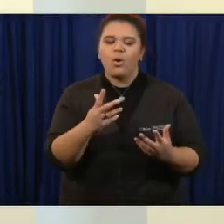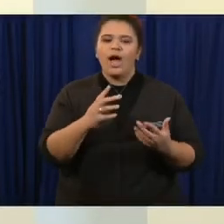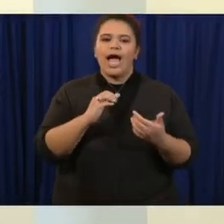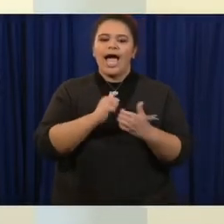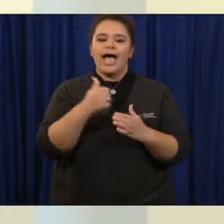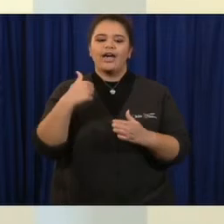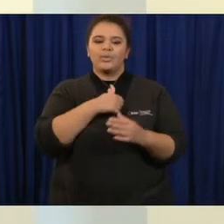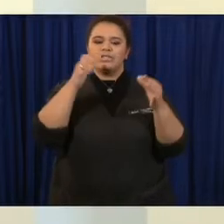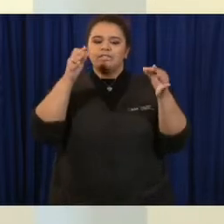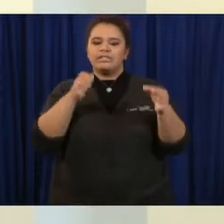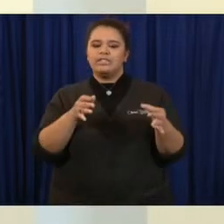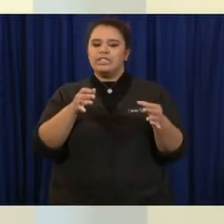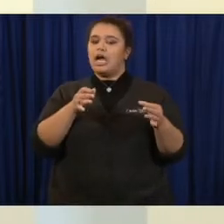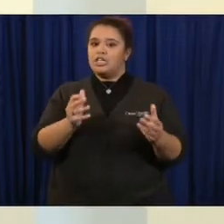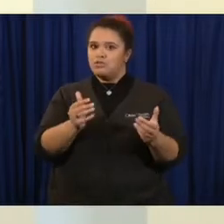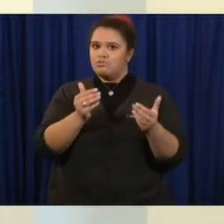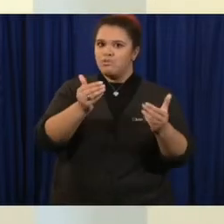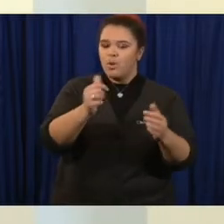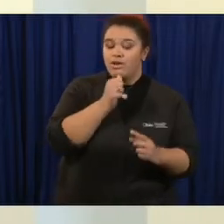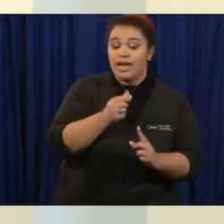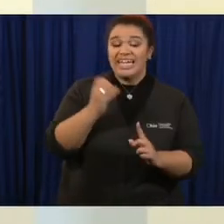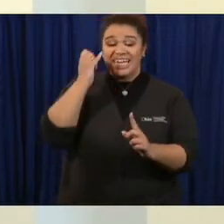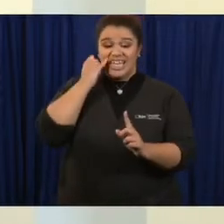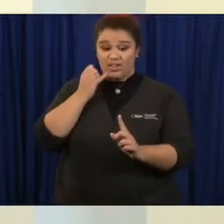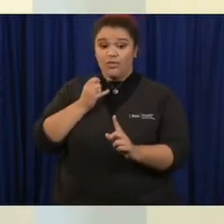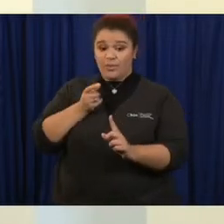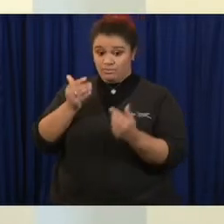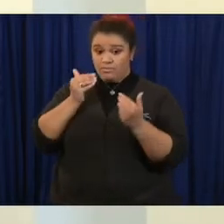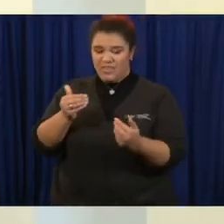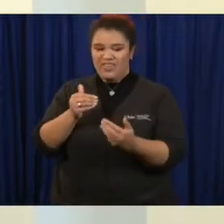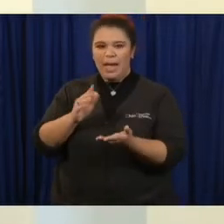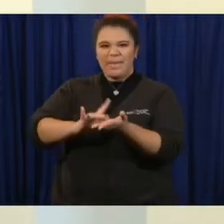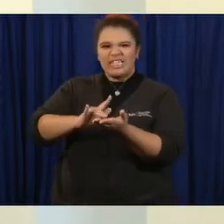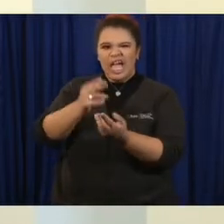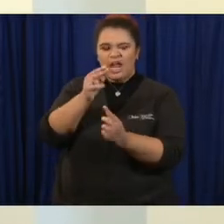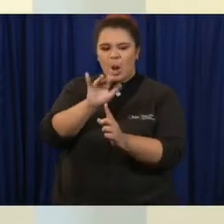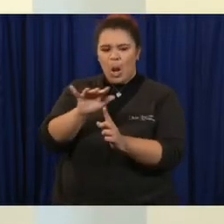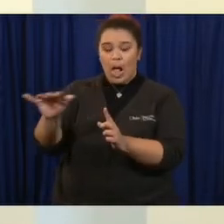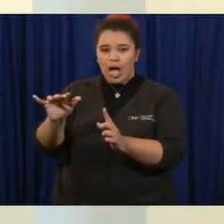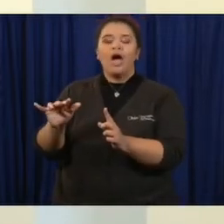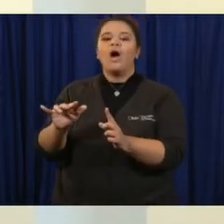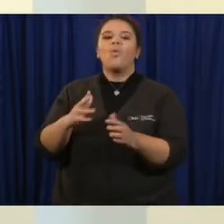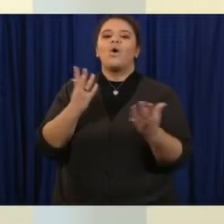what would be the plans or the use for those treatments?